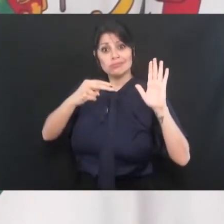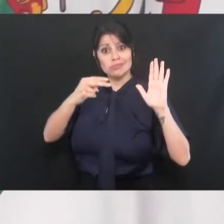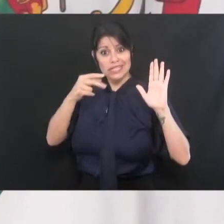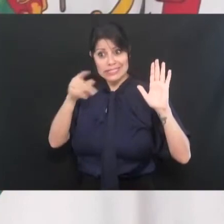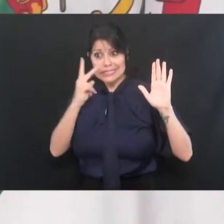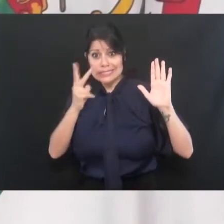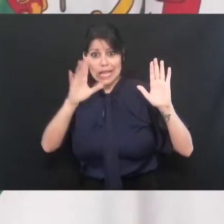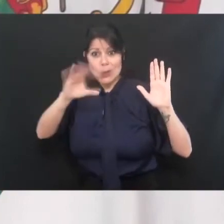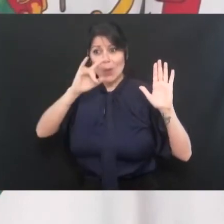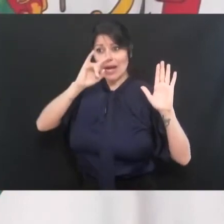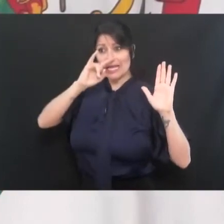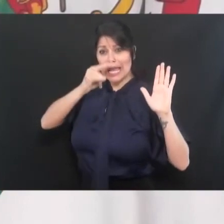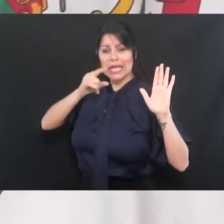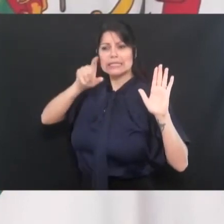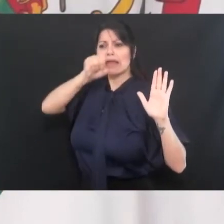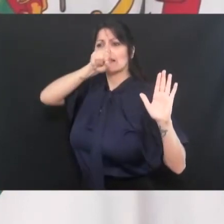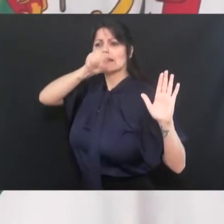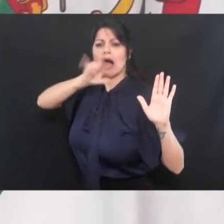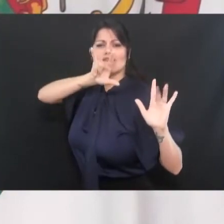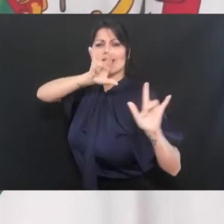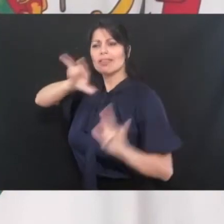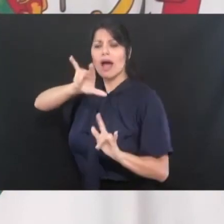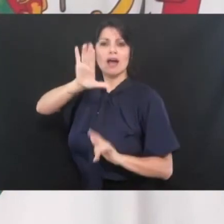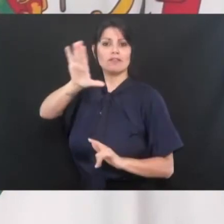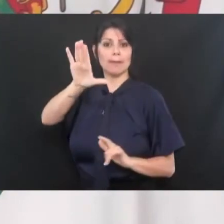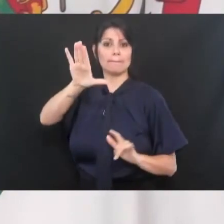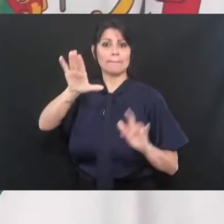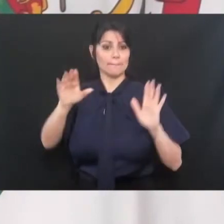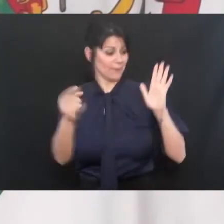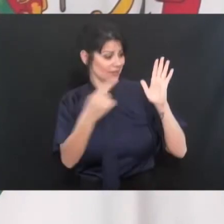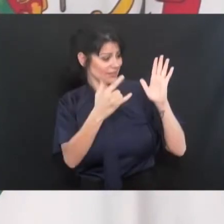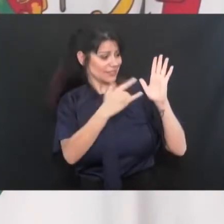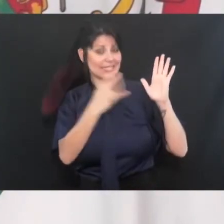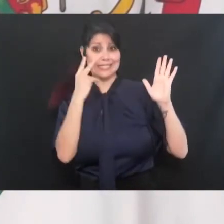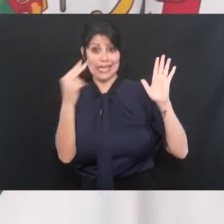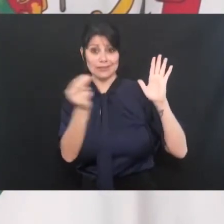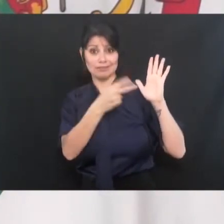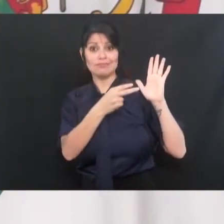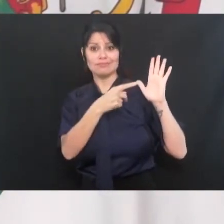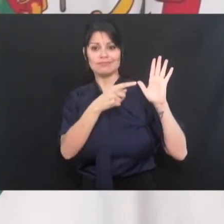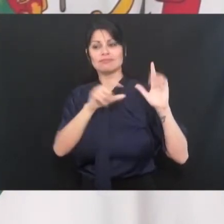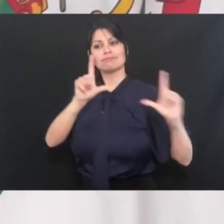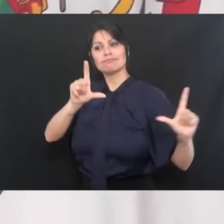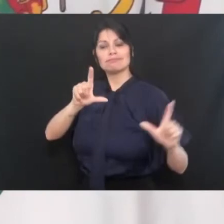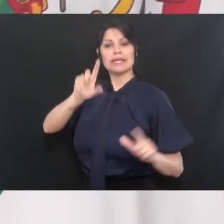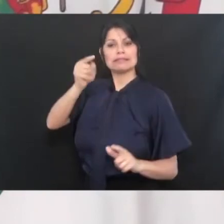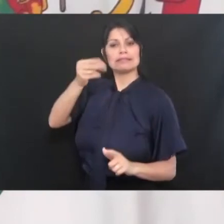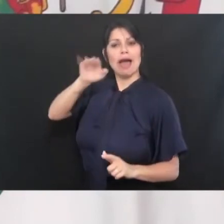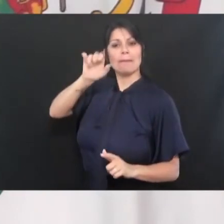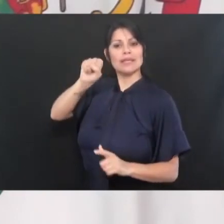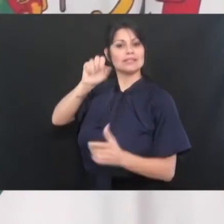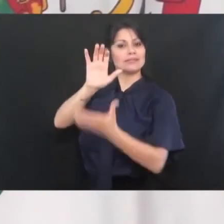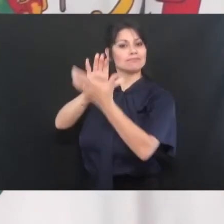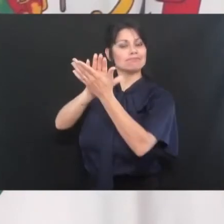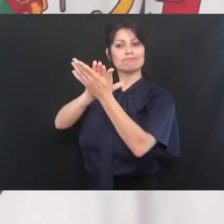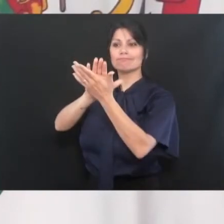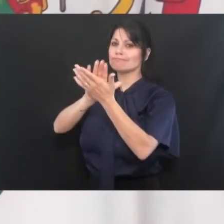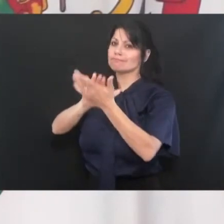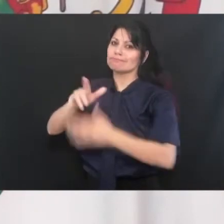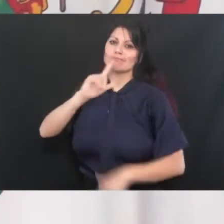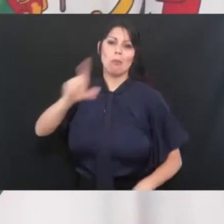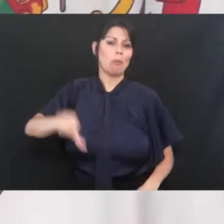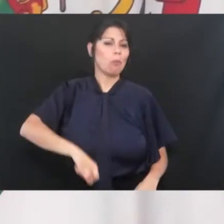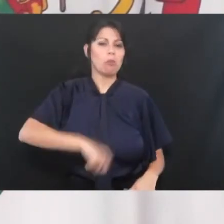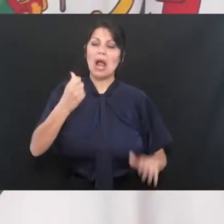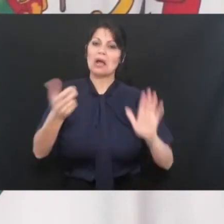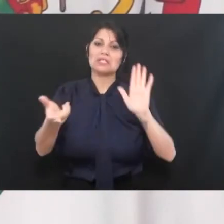love this man and love this coach. So absolutely, Thomas, way to go. I couldn't be more proud to sign the